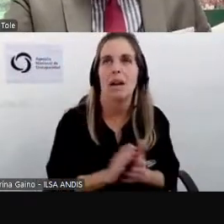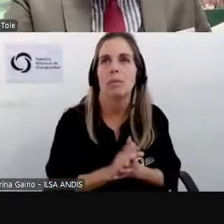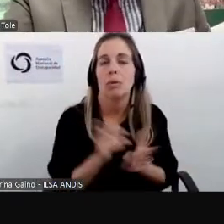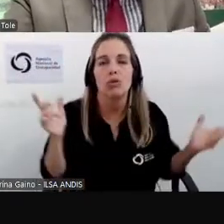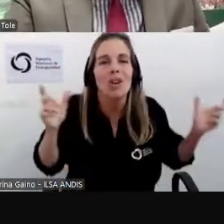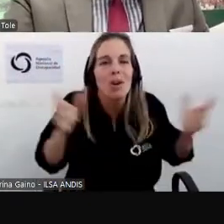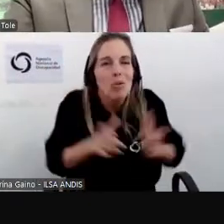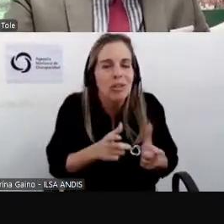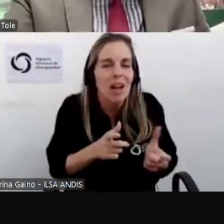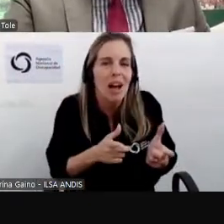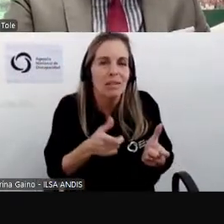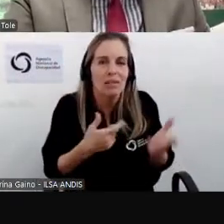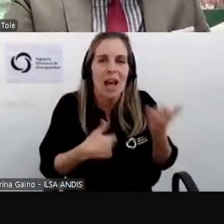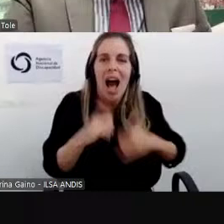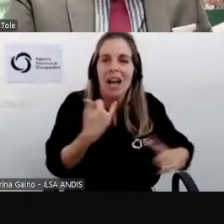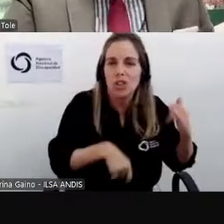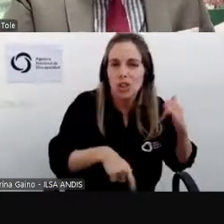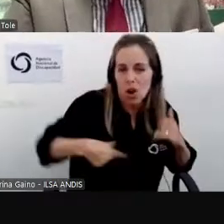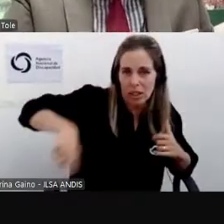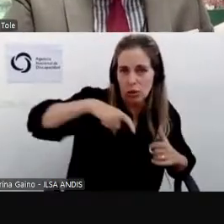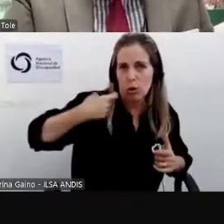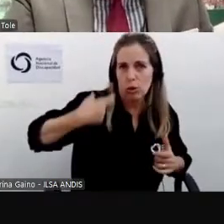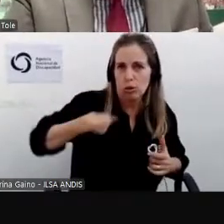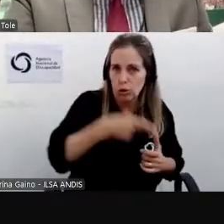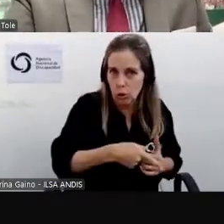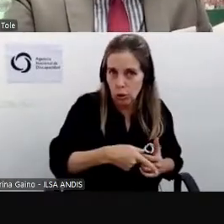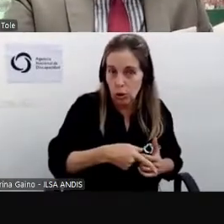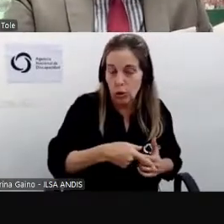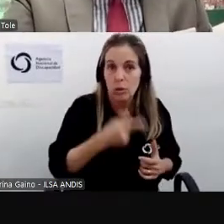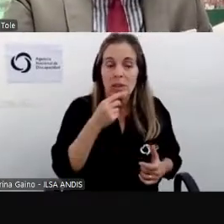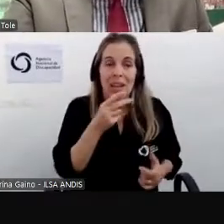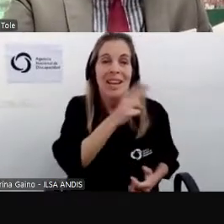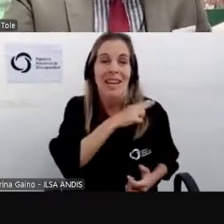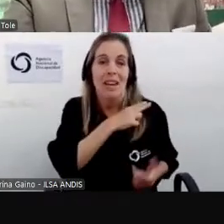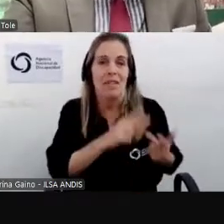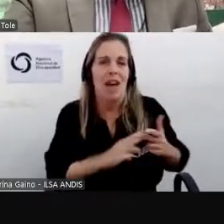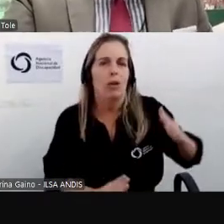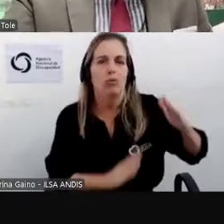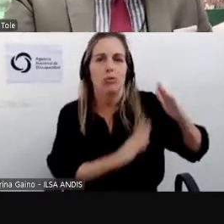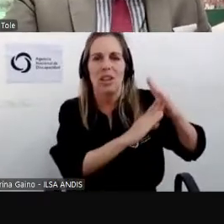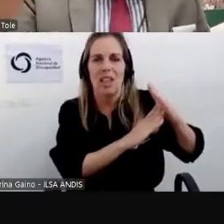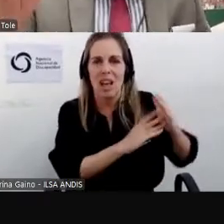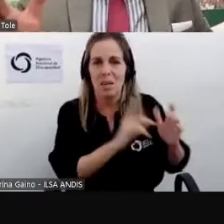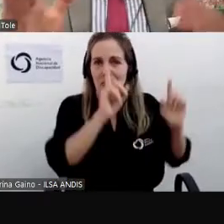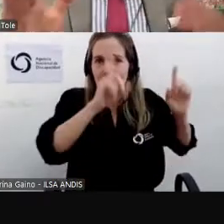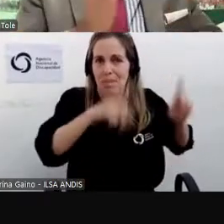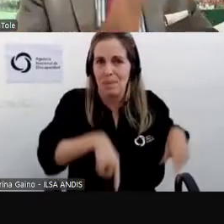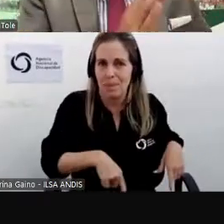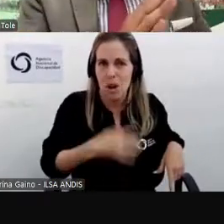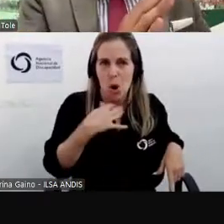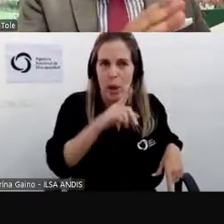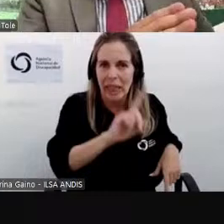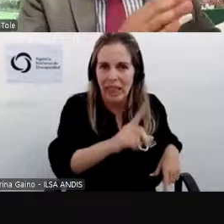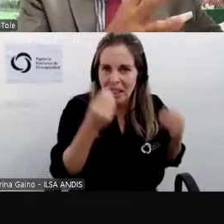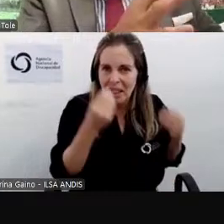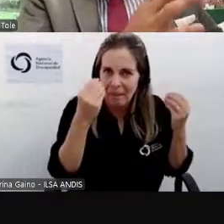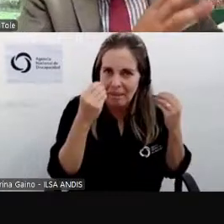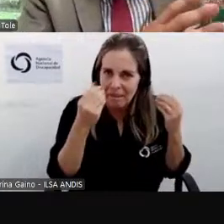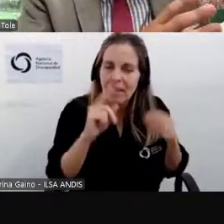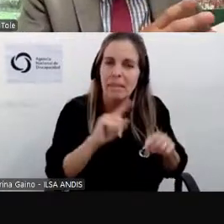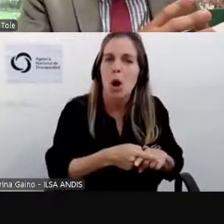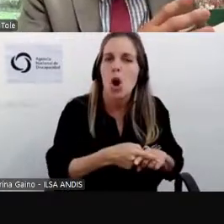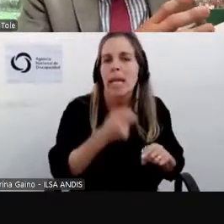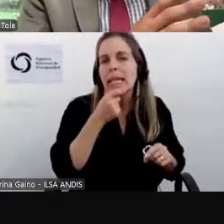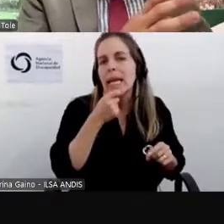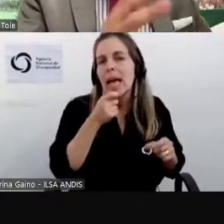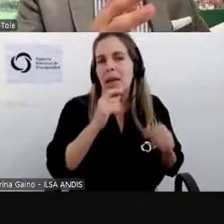shareholders or special shareholders as meetings, or the president or area directors don't understand what it